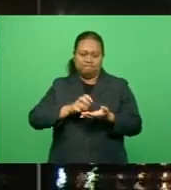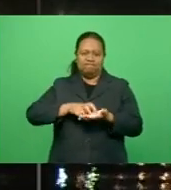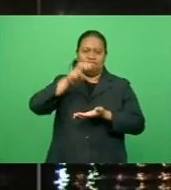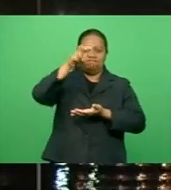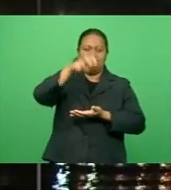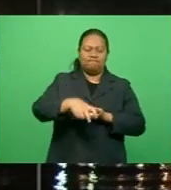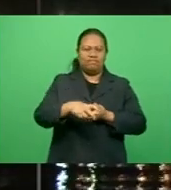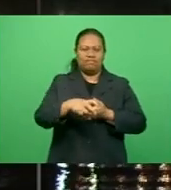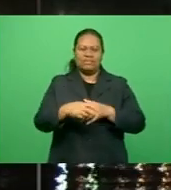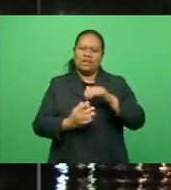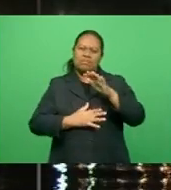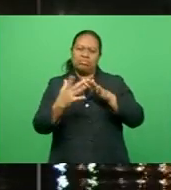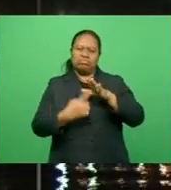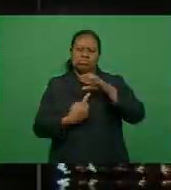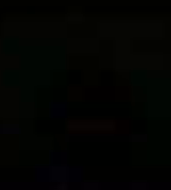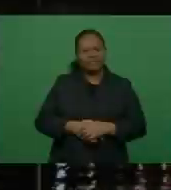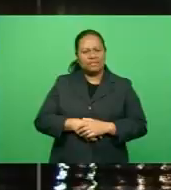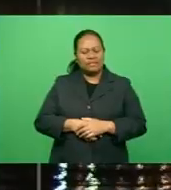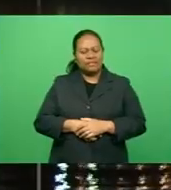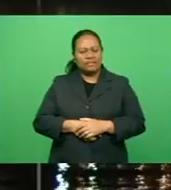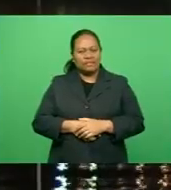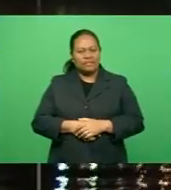burning his parachute mid-jump.